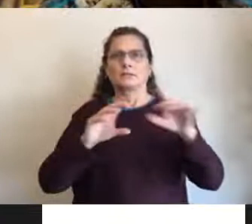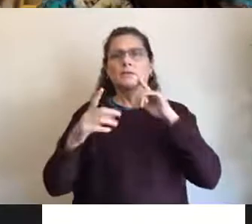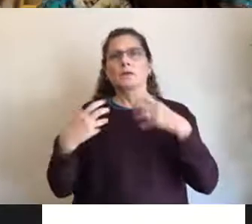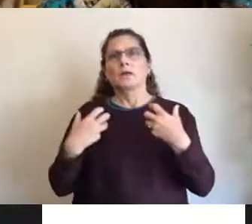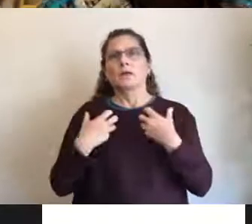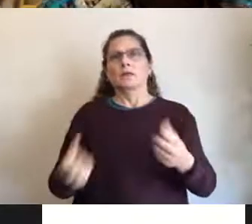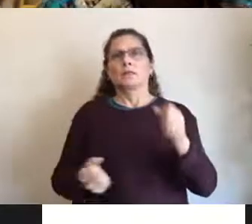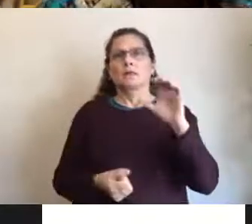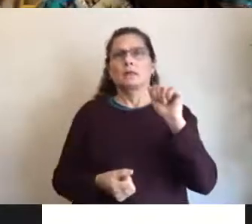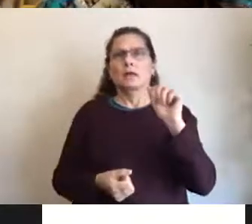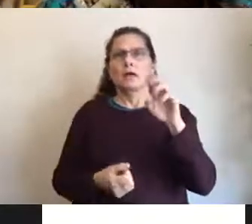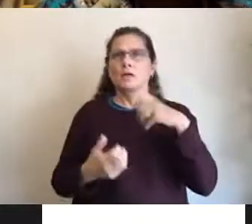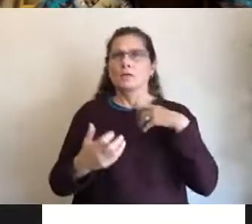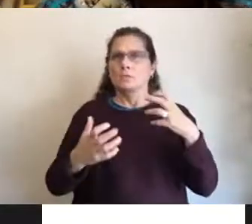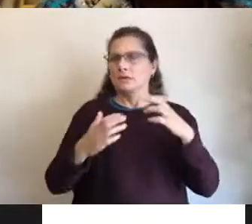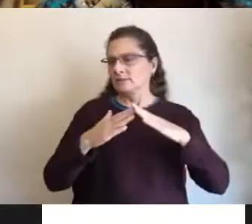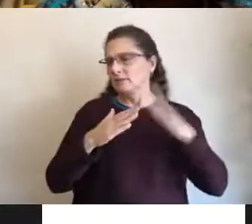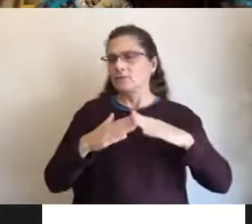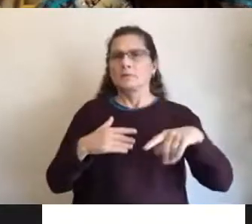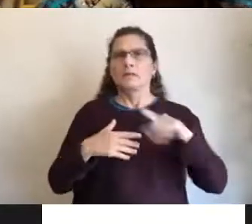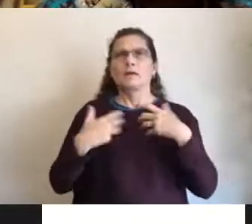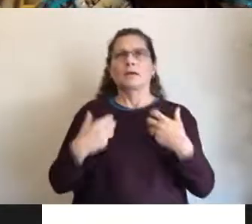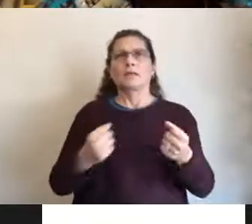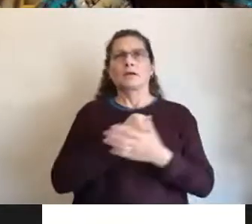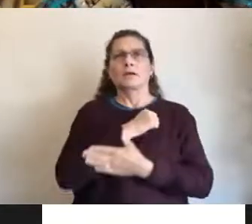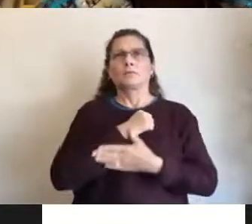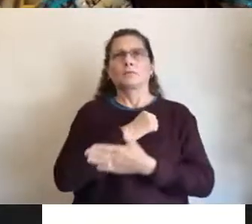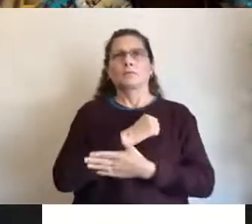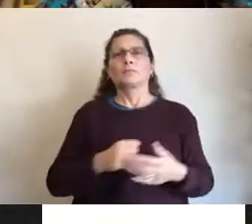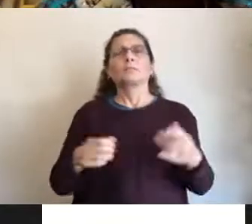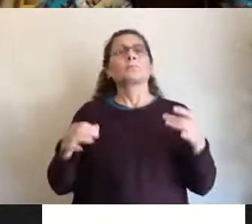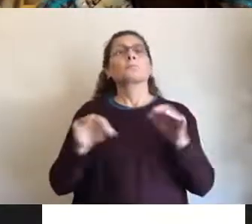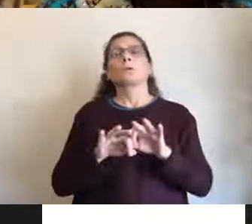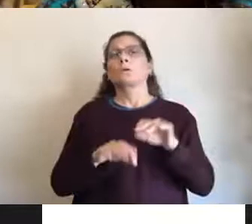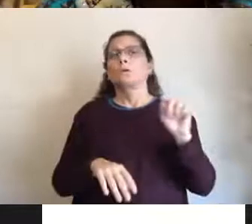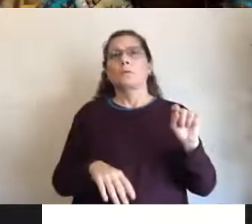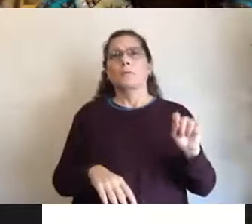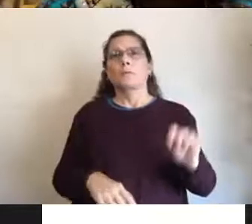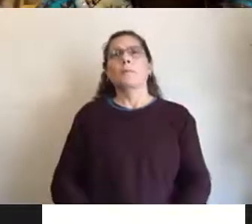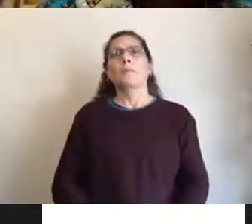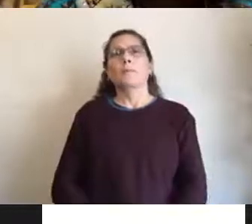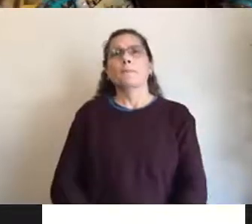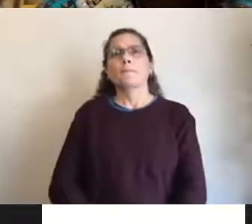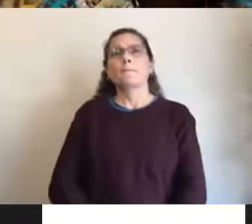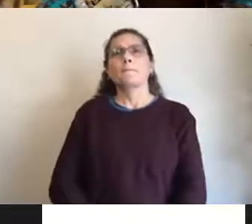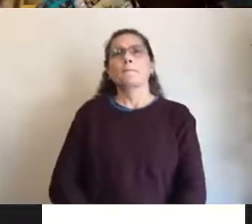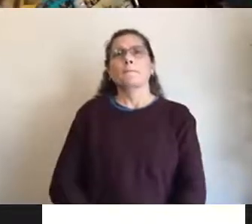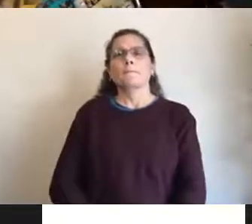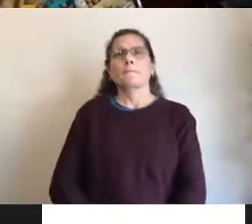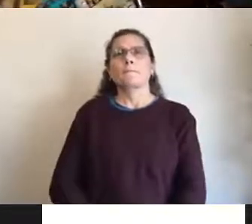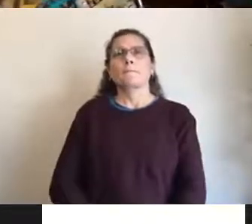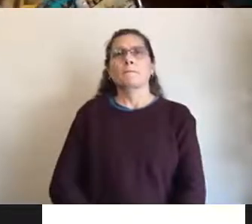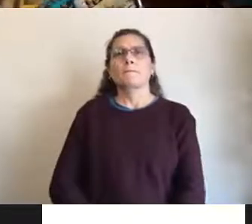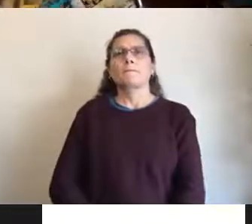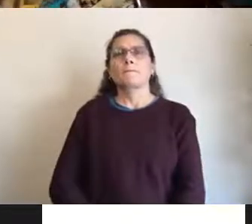healthiest county in Wisconsin, it is critically important that each county resident has health coverage. We want to make sure all county